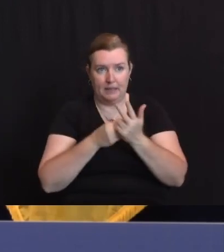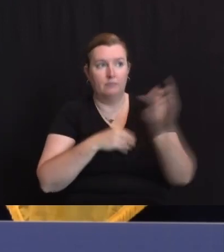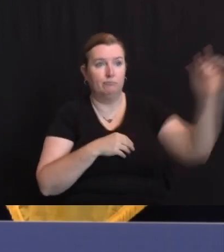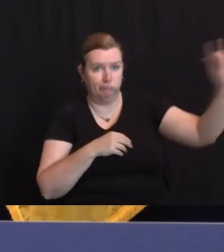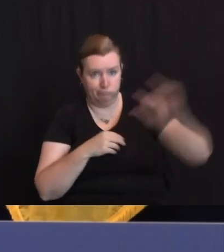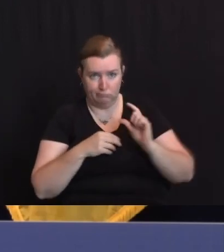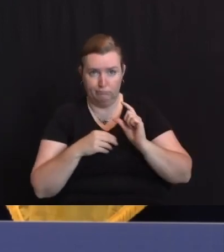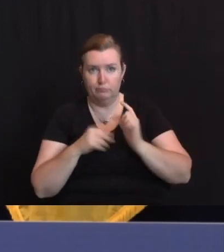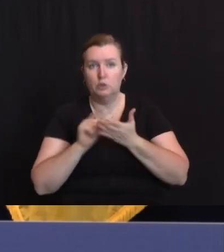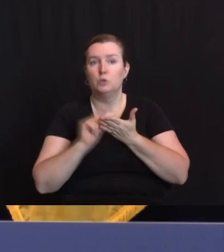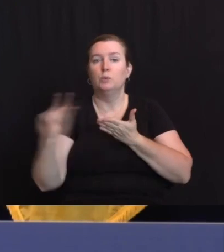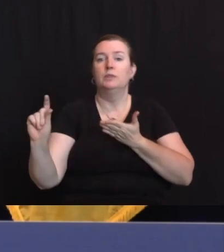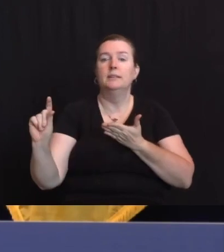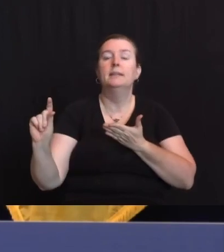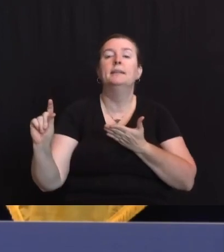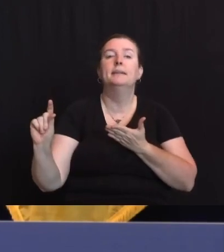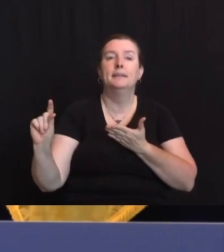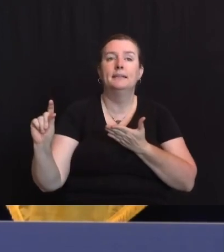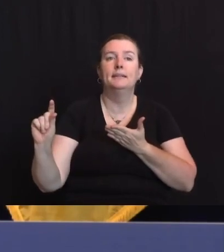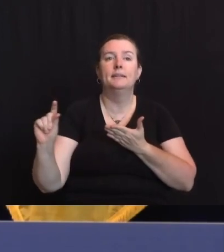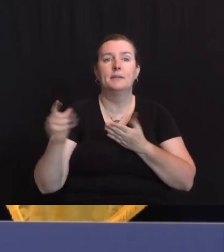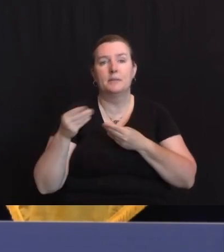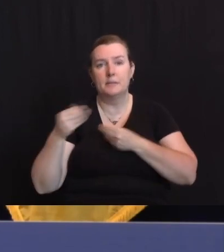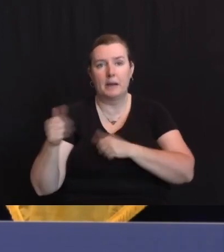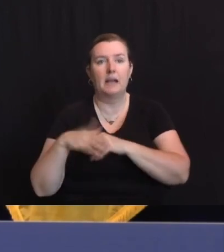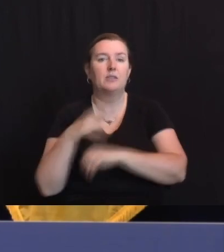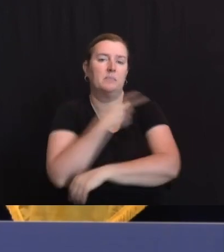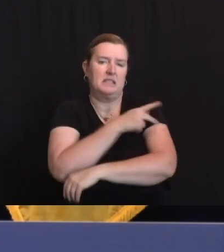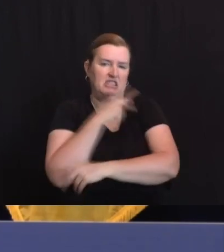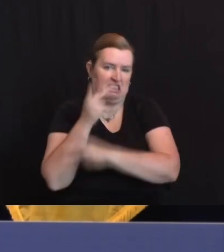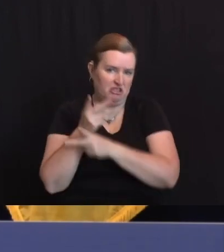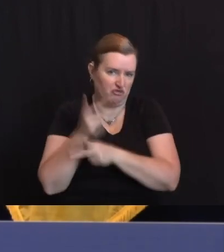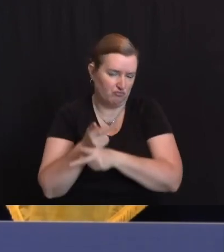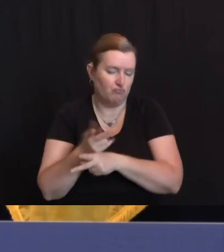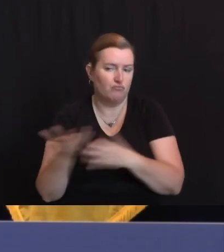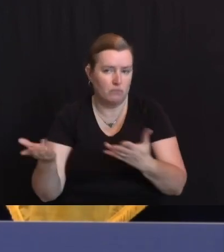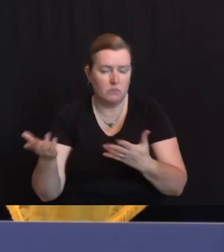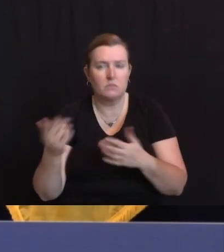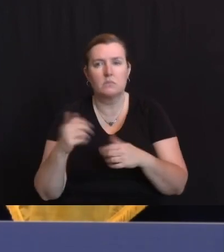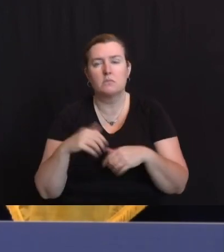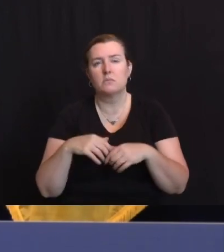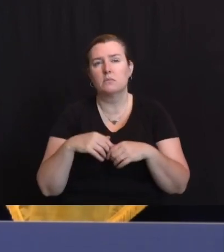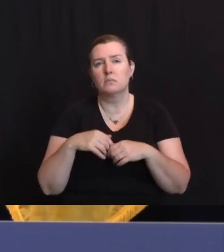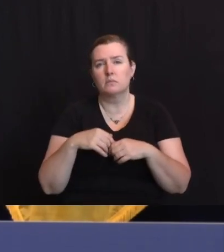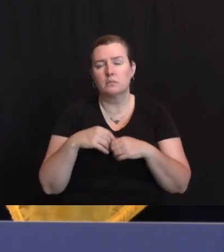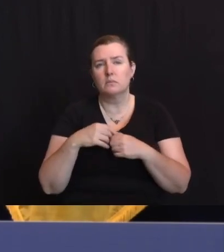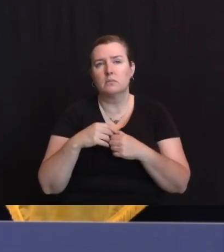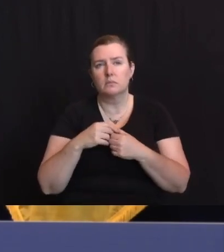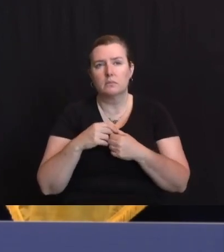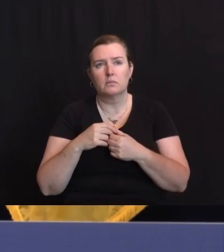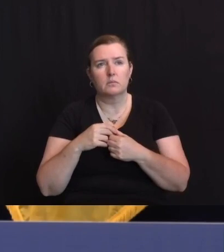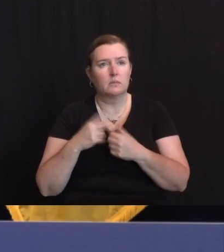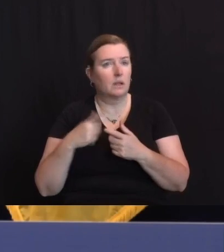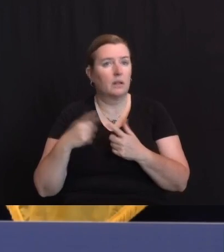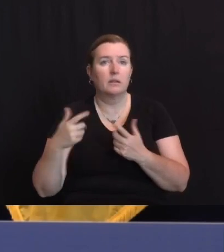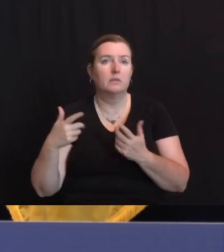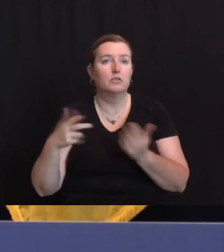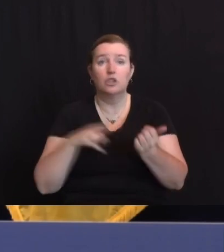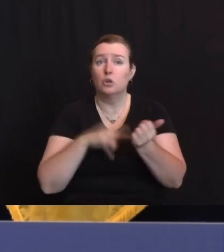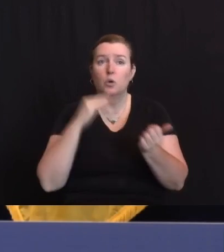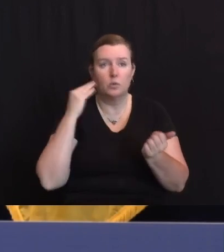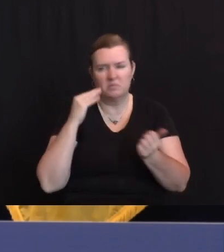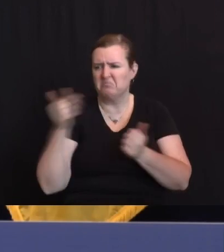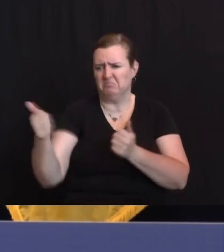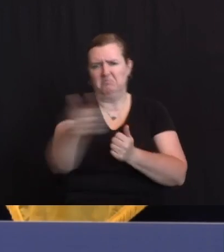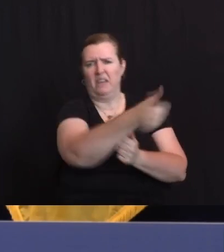versus overhead. We need then that the industry then has to execute on that. So we're establishing